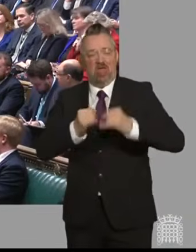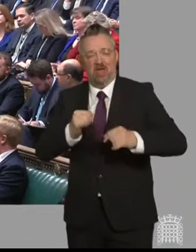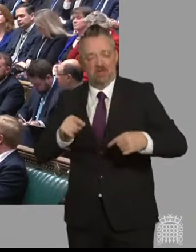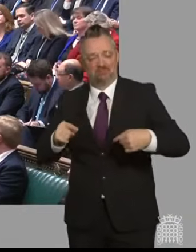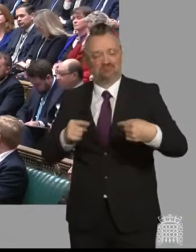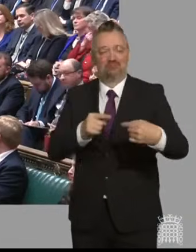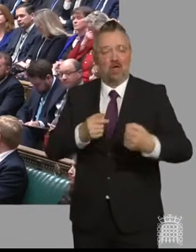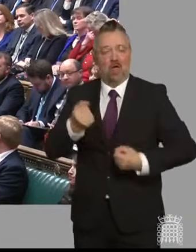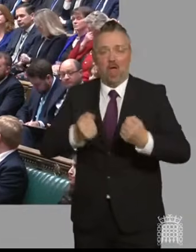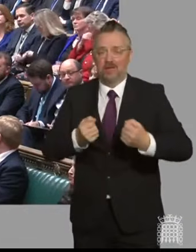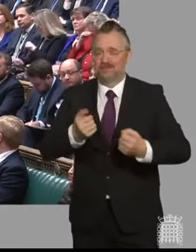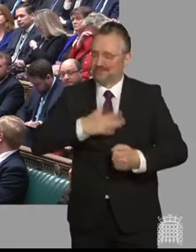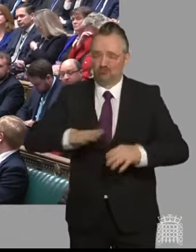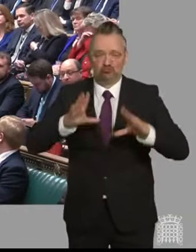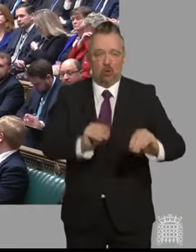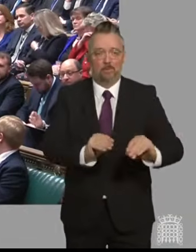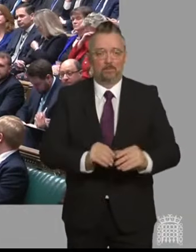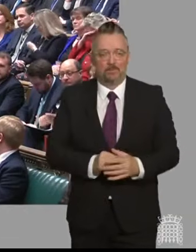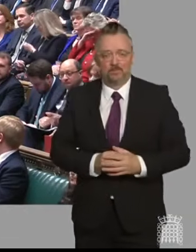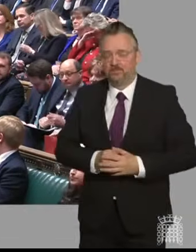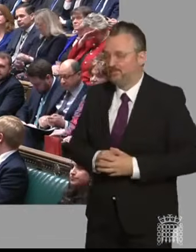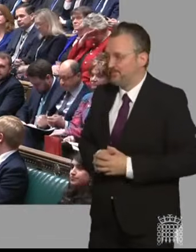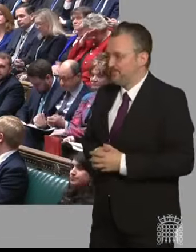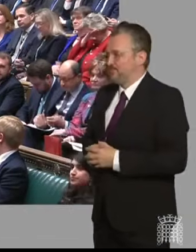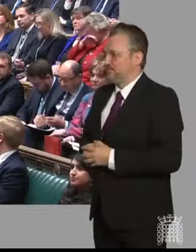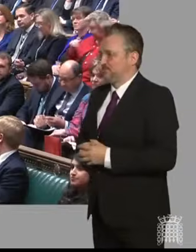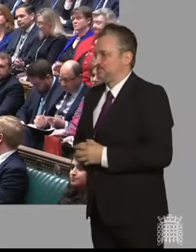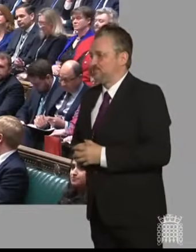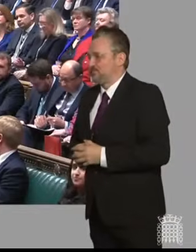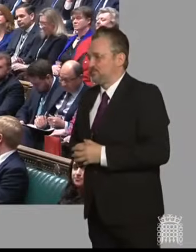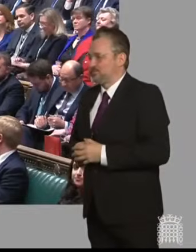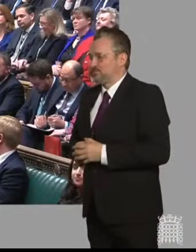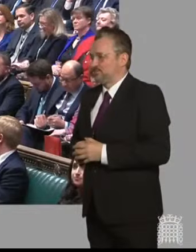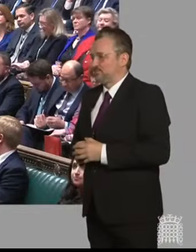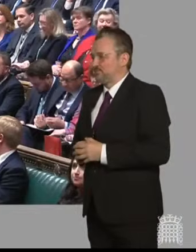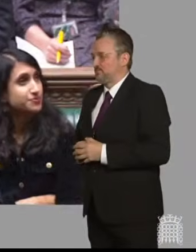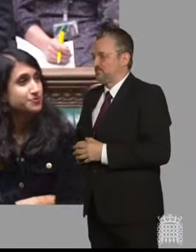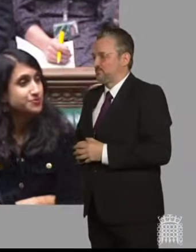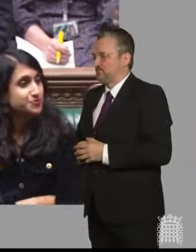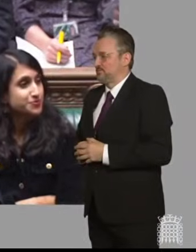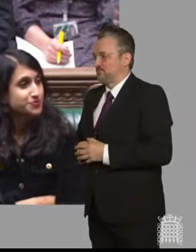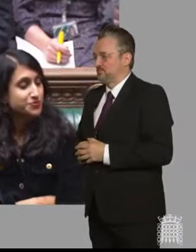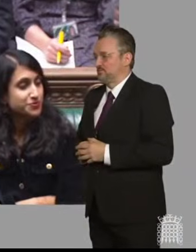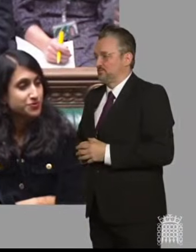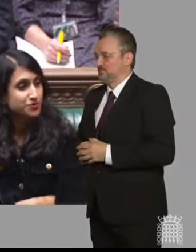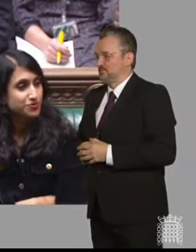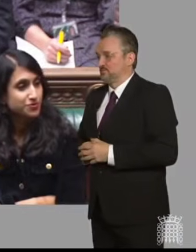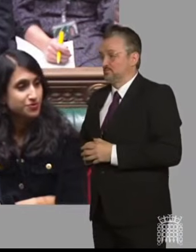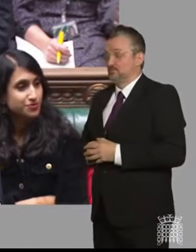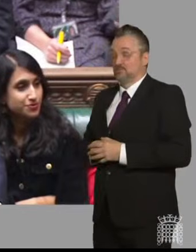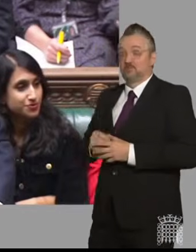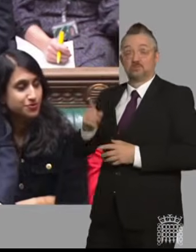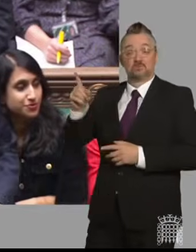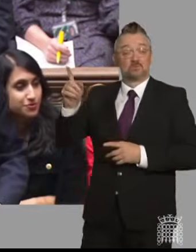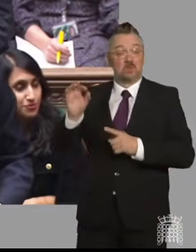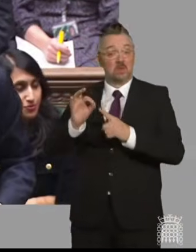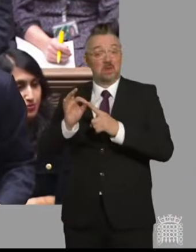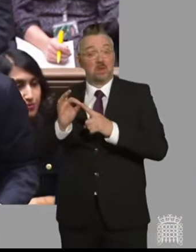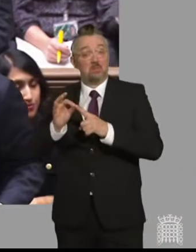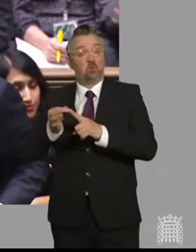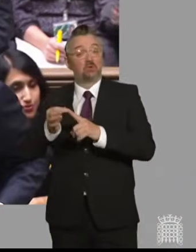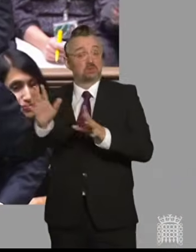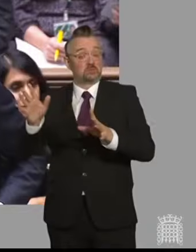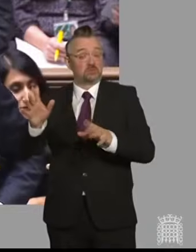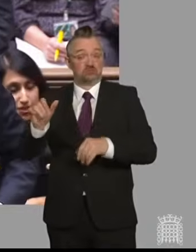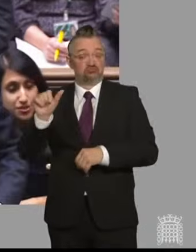Well, my honourable friend raises an important point, and he's right to champion his constituents in this way, because when Labour run things, they do just run